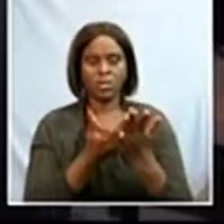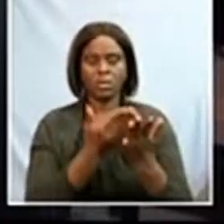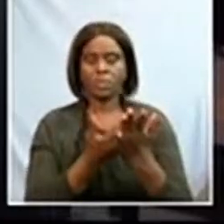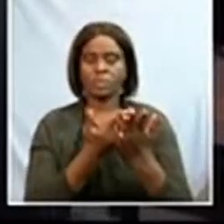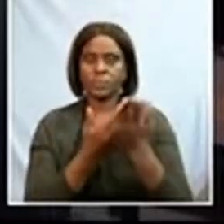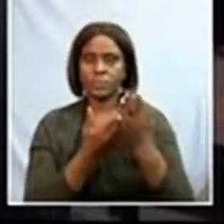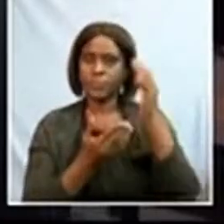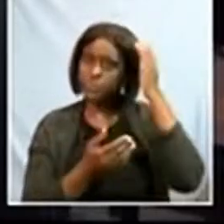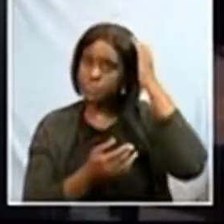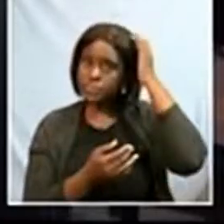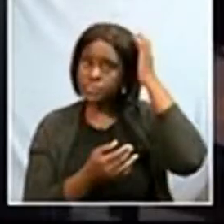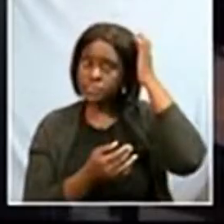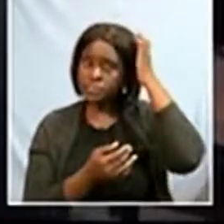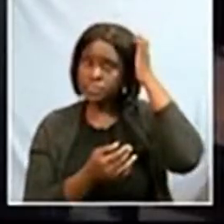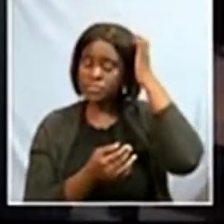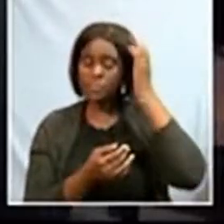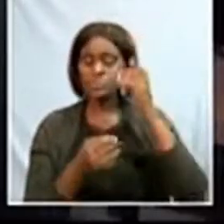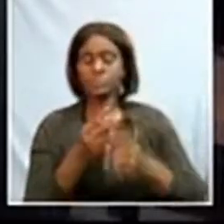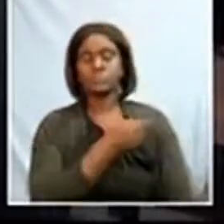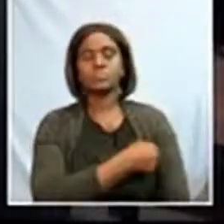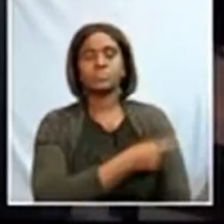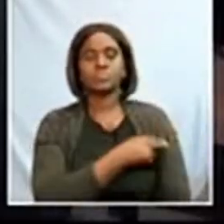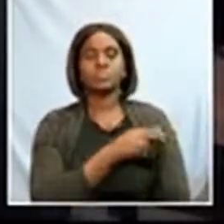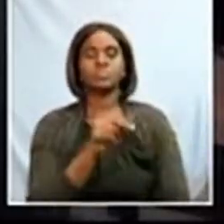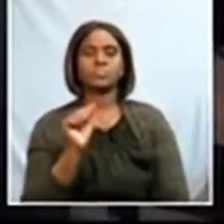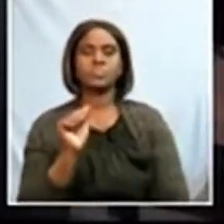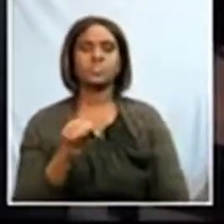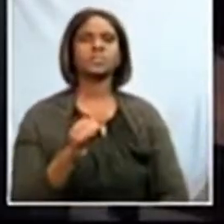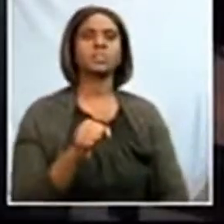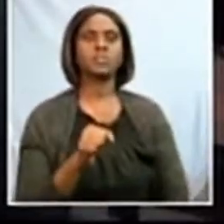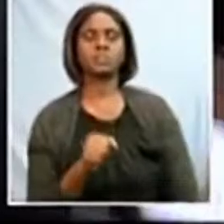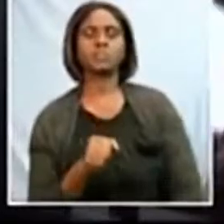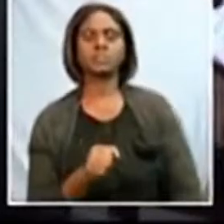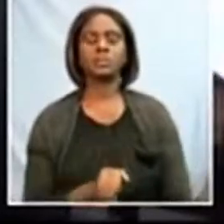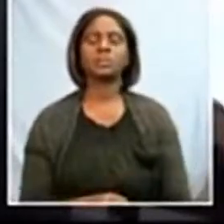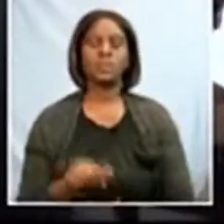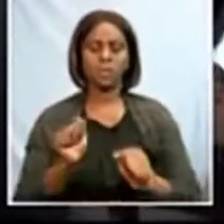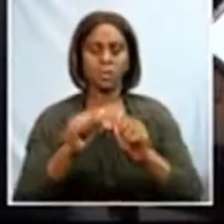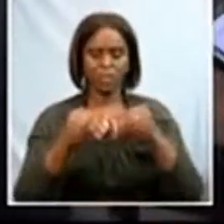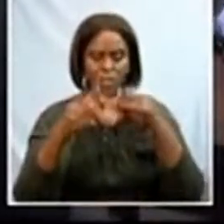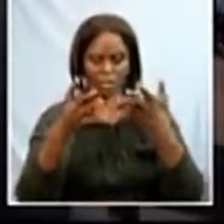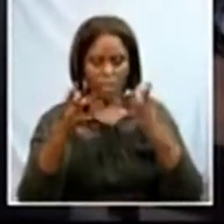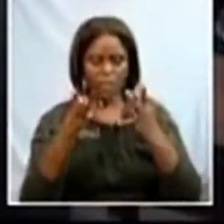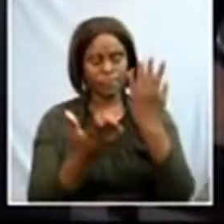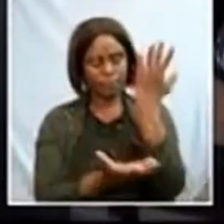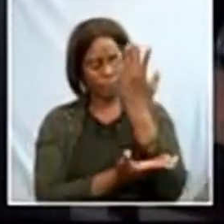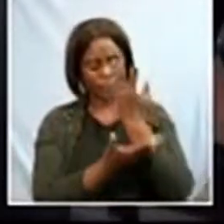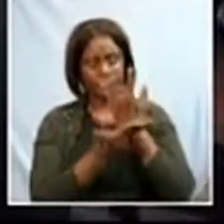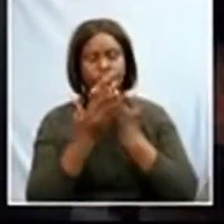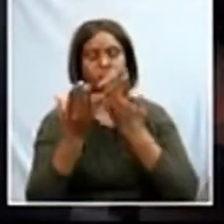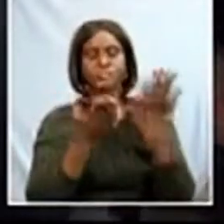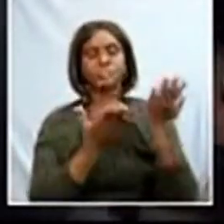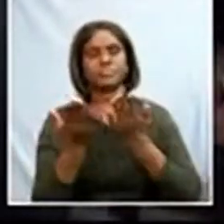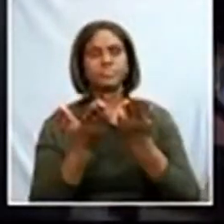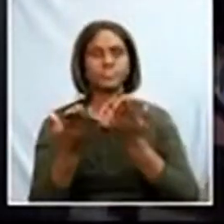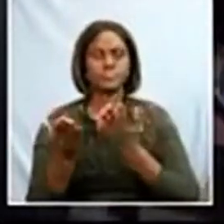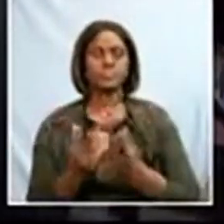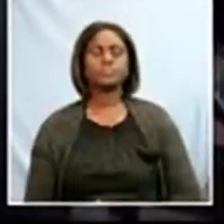this health post would have been providing enhanced health